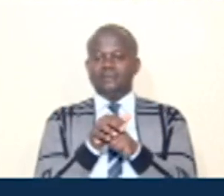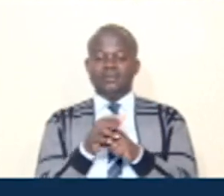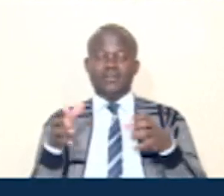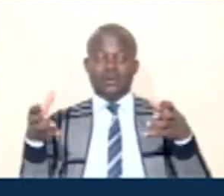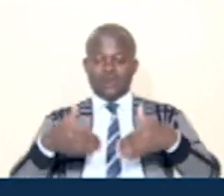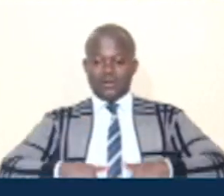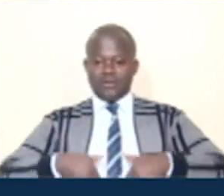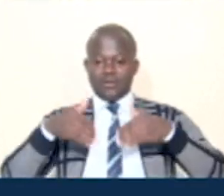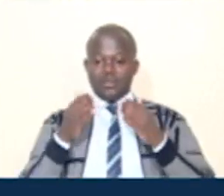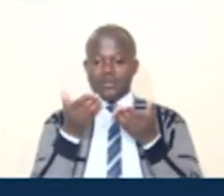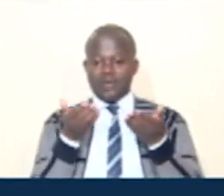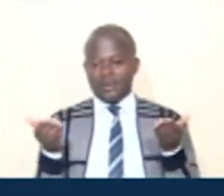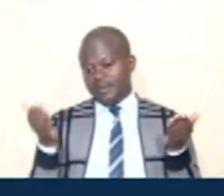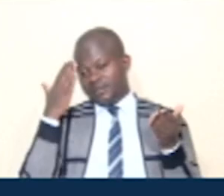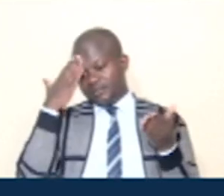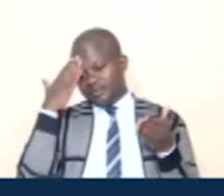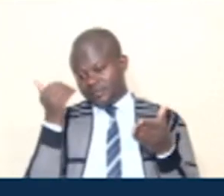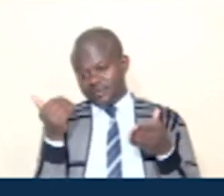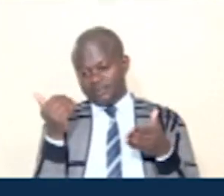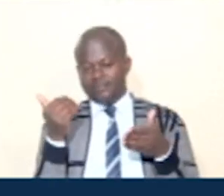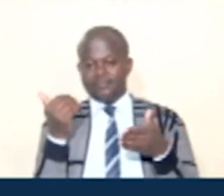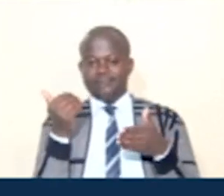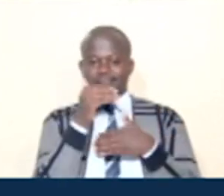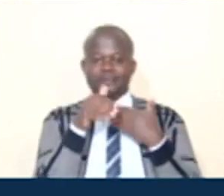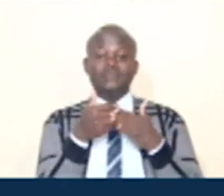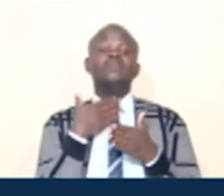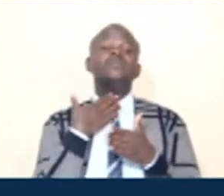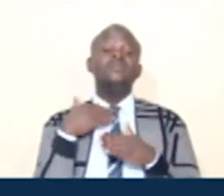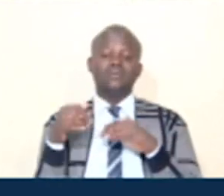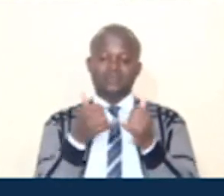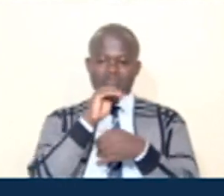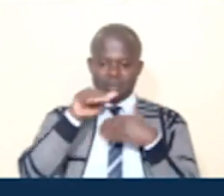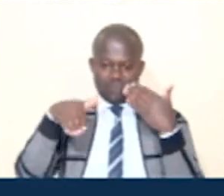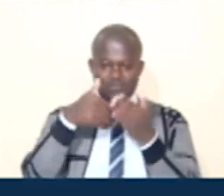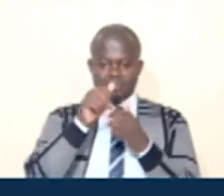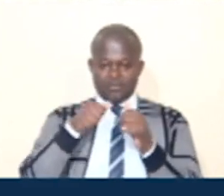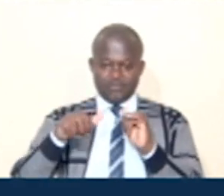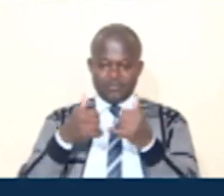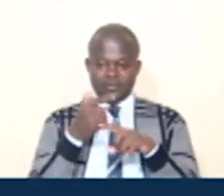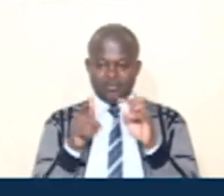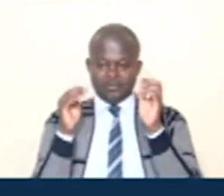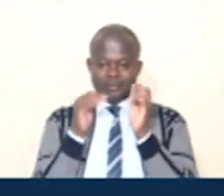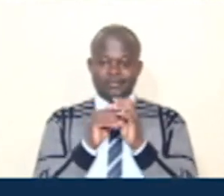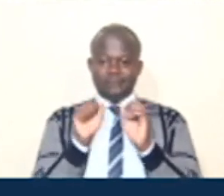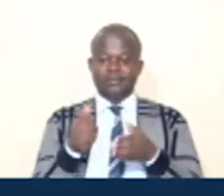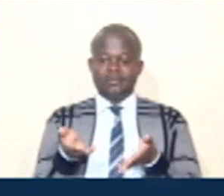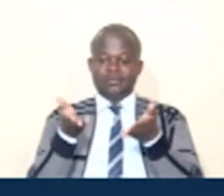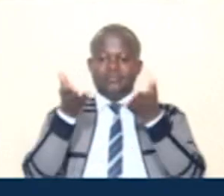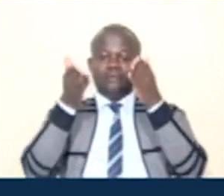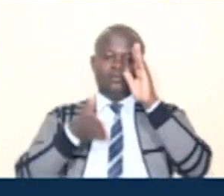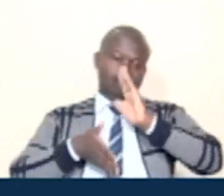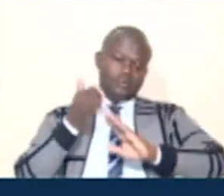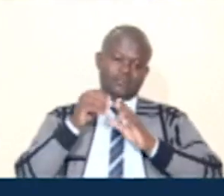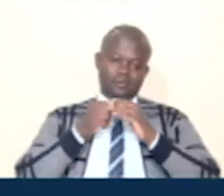abajene ahantu hahurira abana kugira ngo ushaka kukina wese abe yawukina kandi ube wazamuka vuba